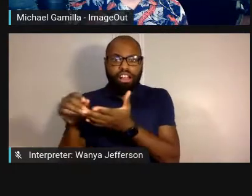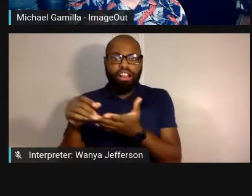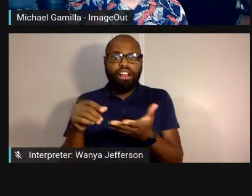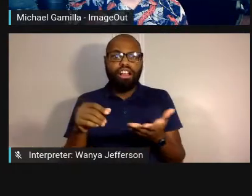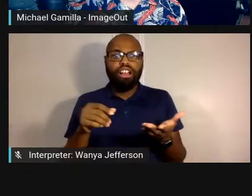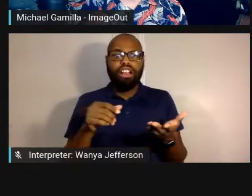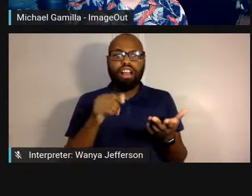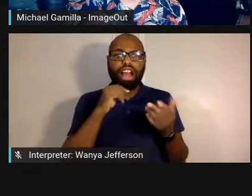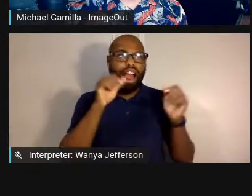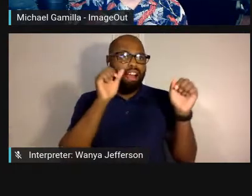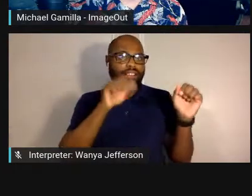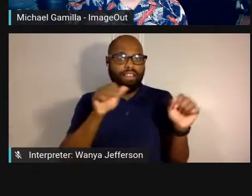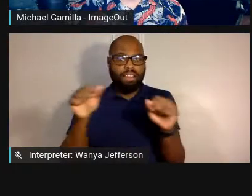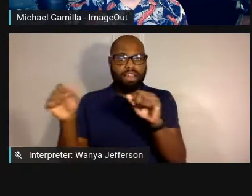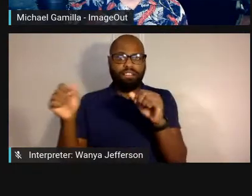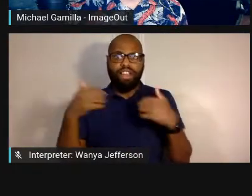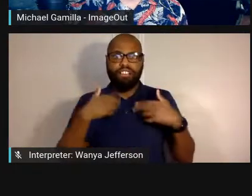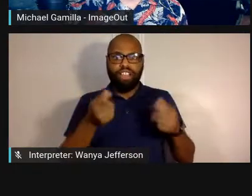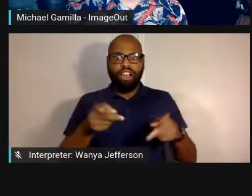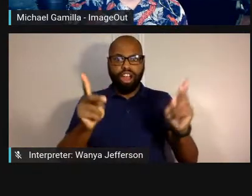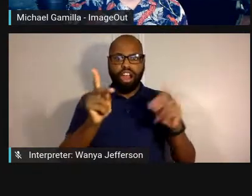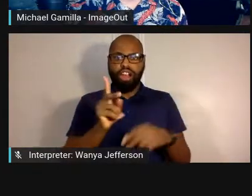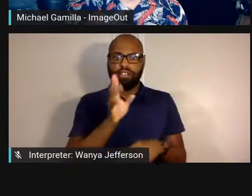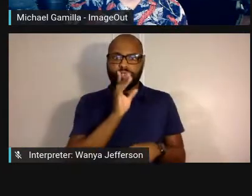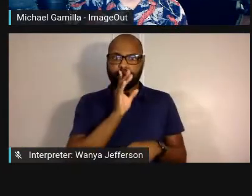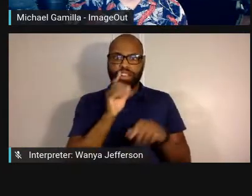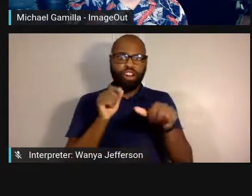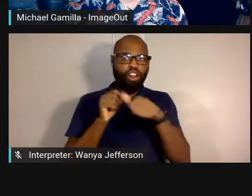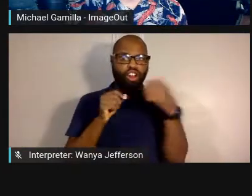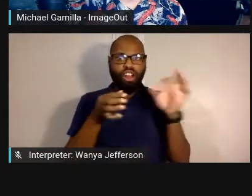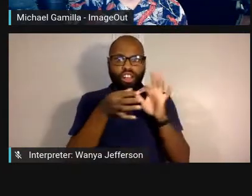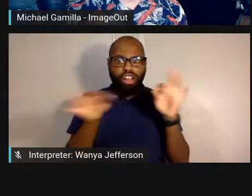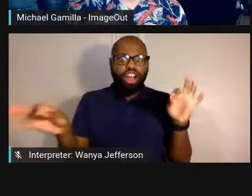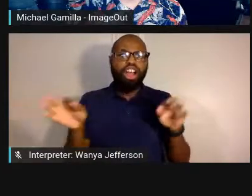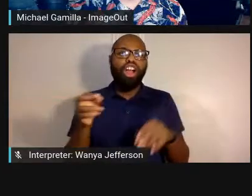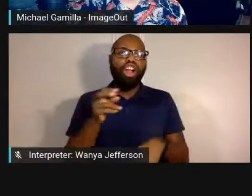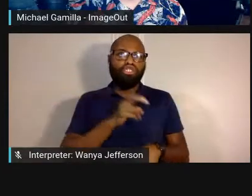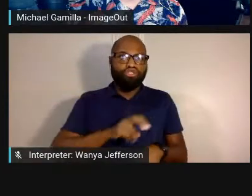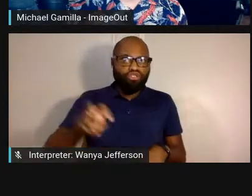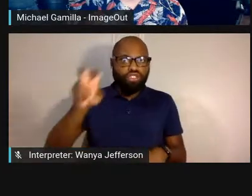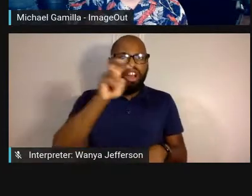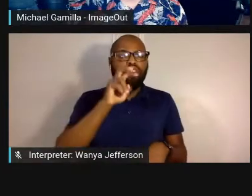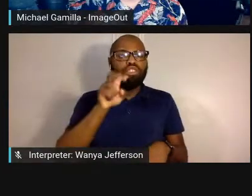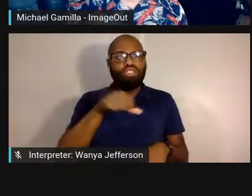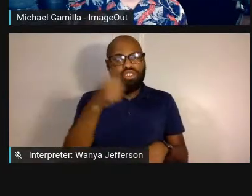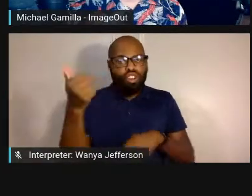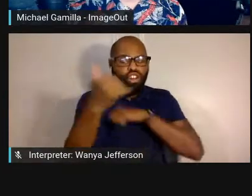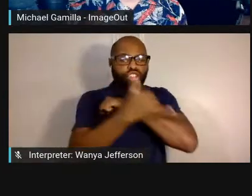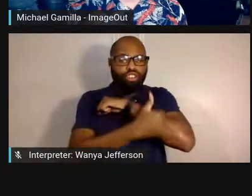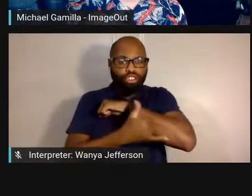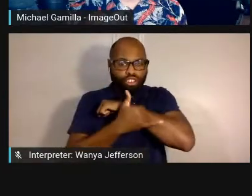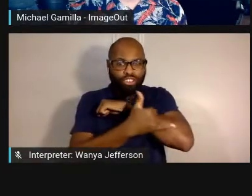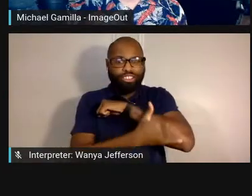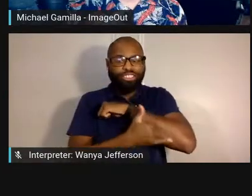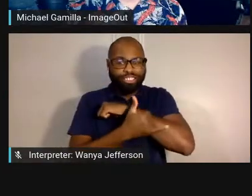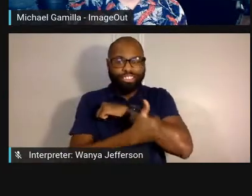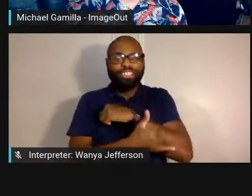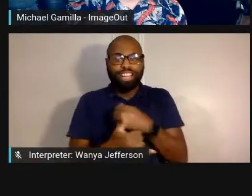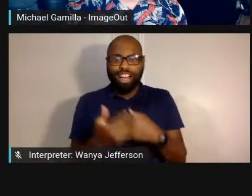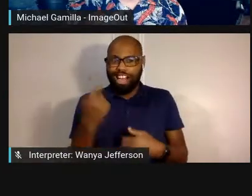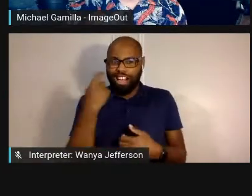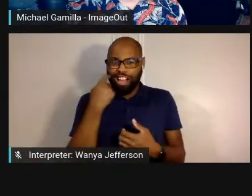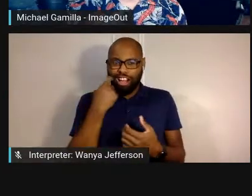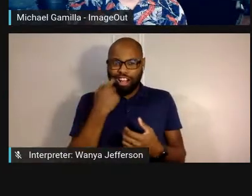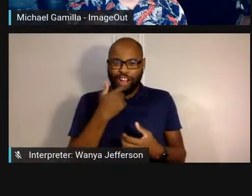able to have this kind of opportunity to speak in another language, travel to another country. And actually, I was just watching all